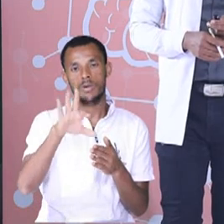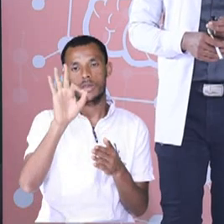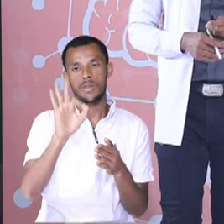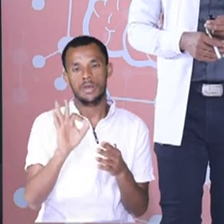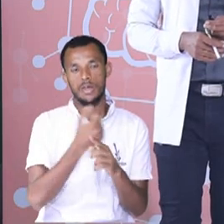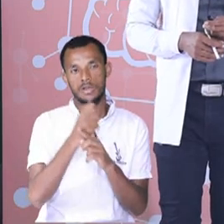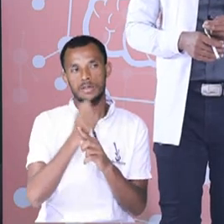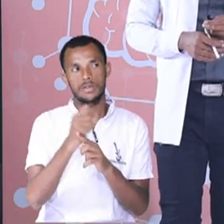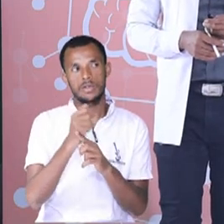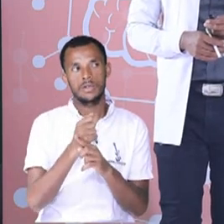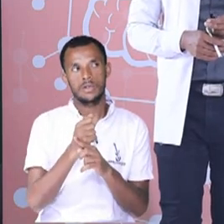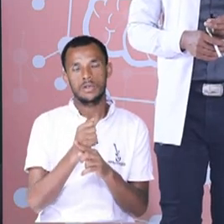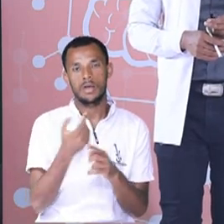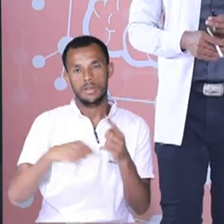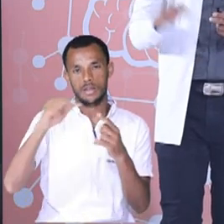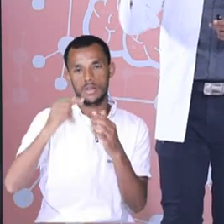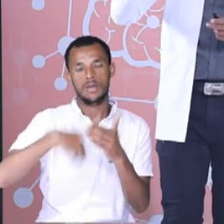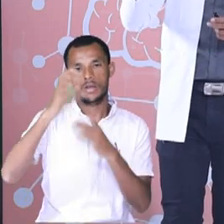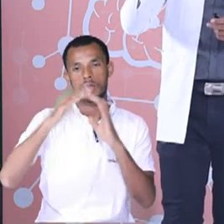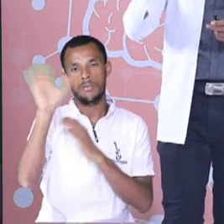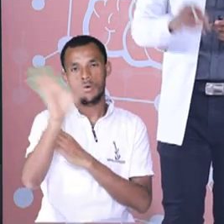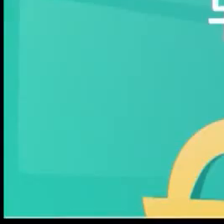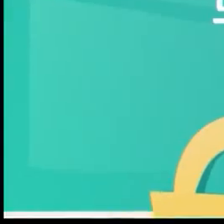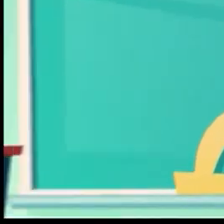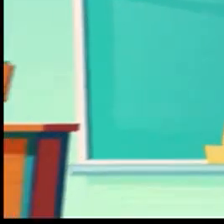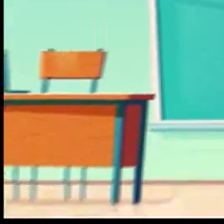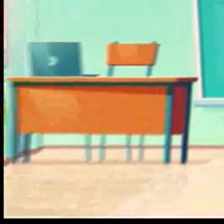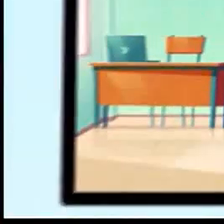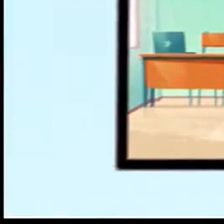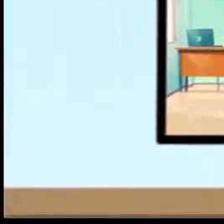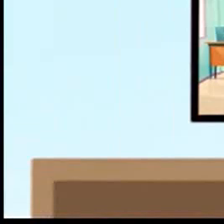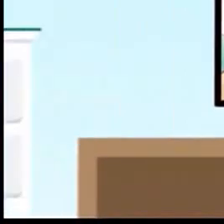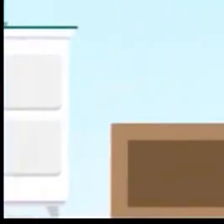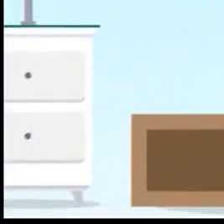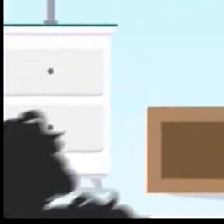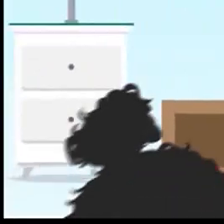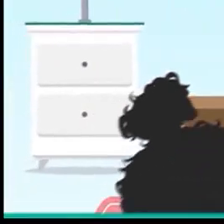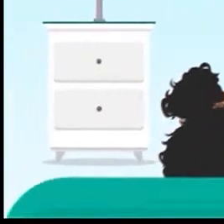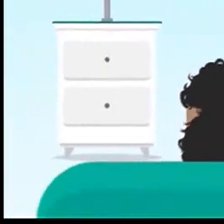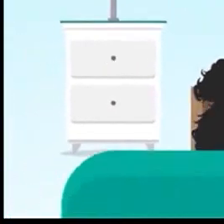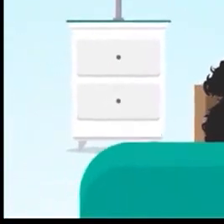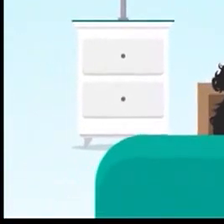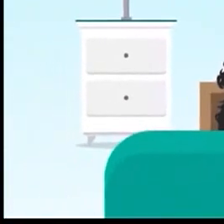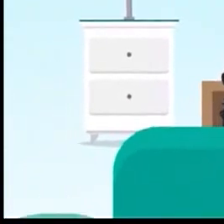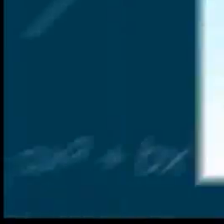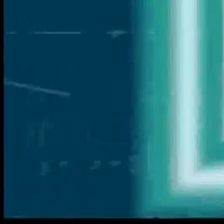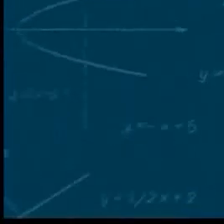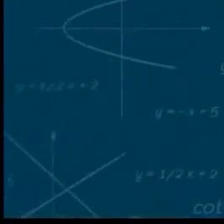an exercise. Until the next class, see you.